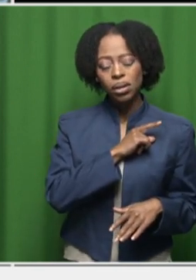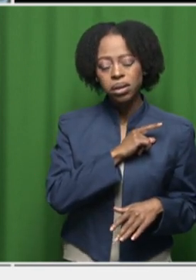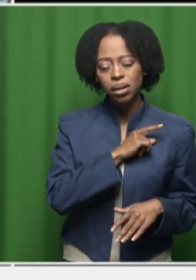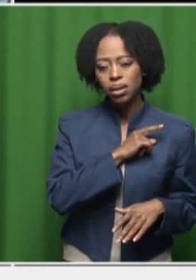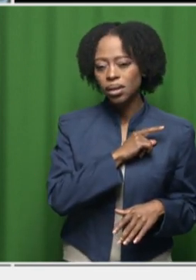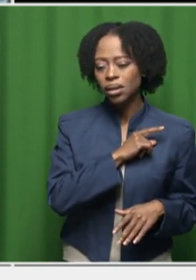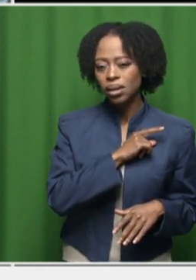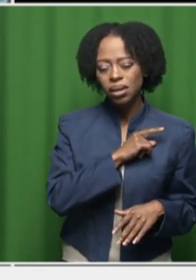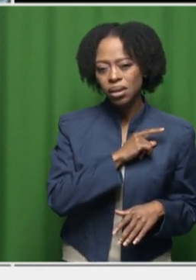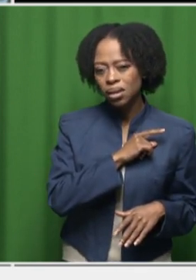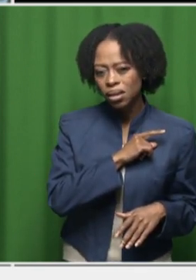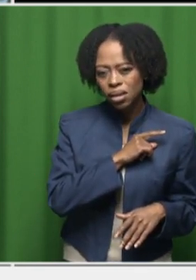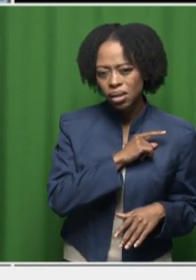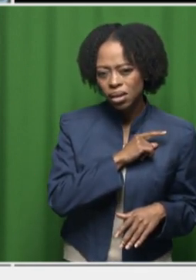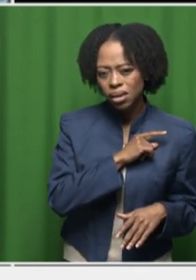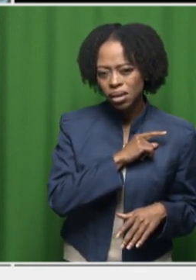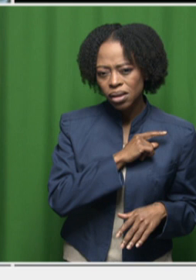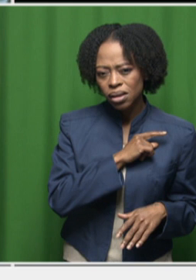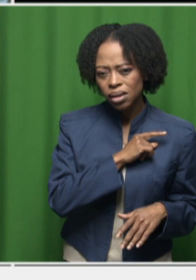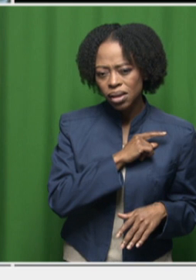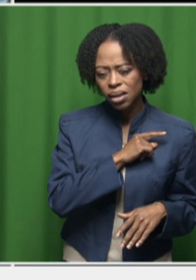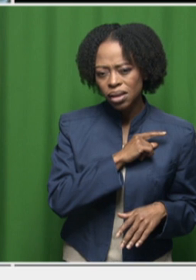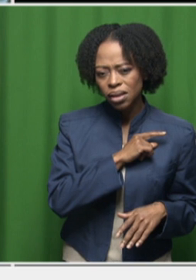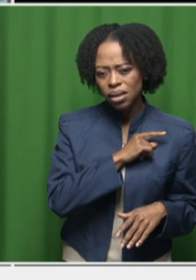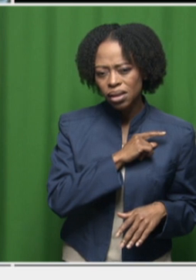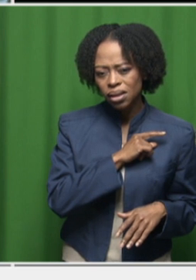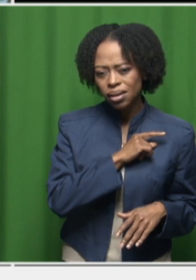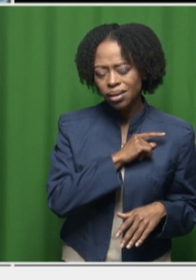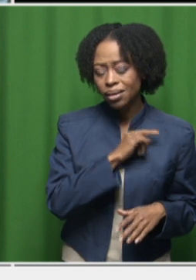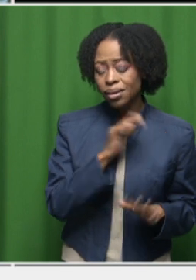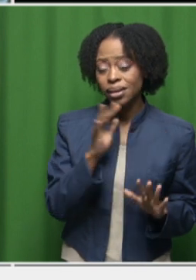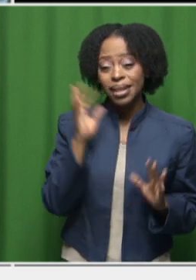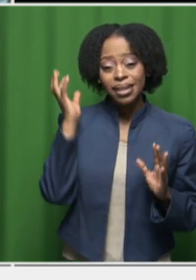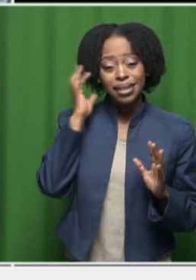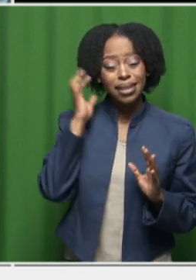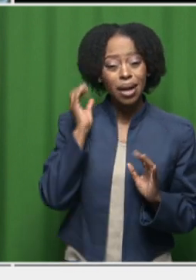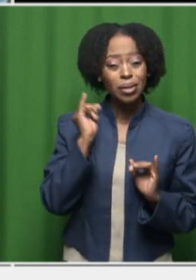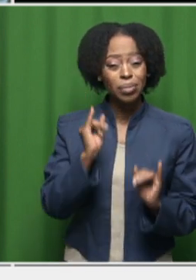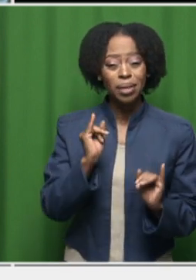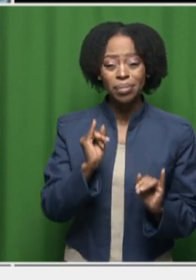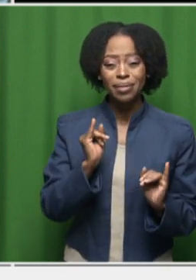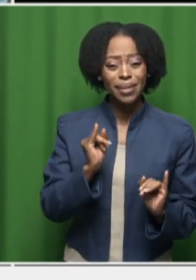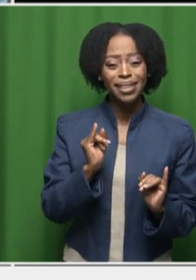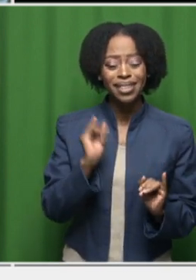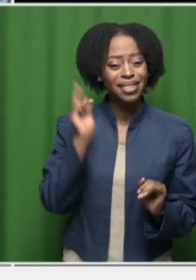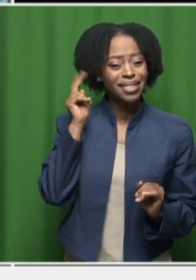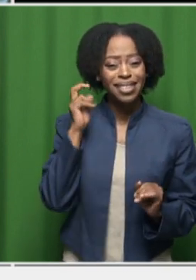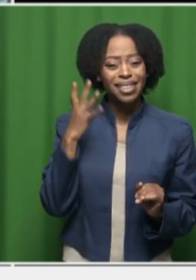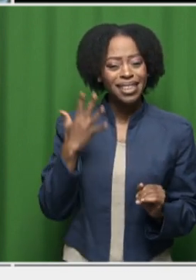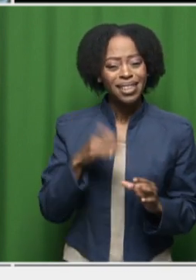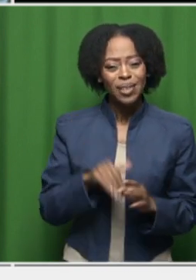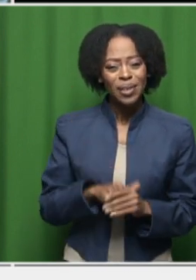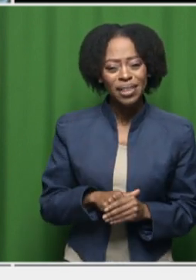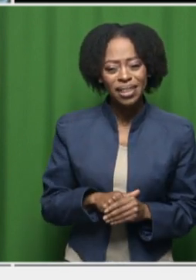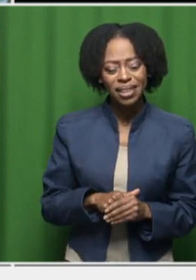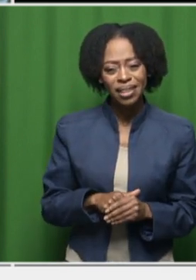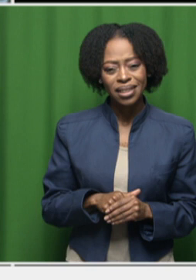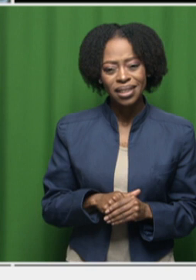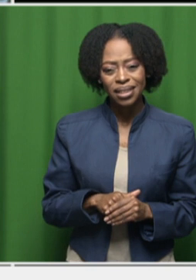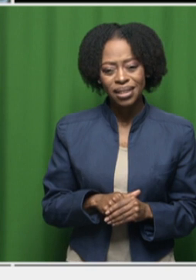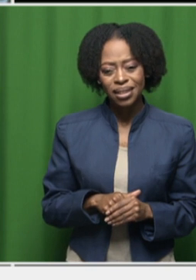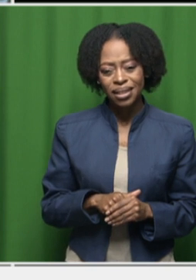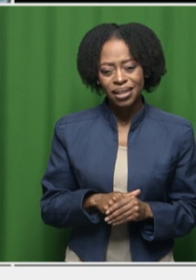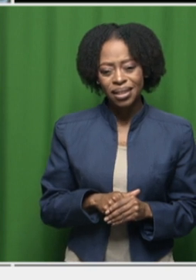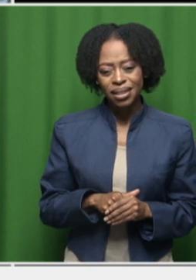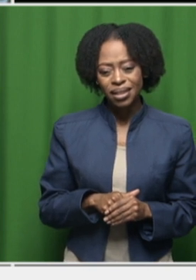an election year, just next year, and electioneering is about to begin soon. The importance of the SABC in that role